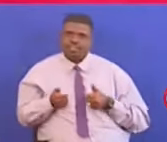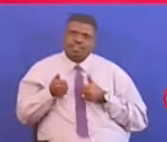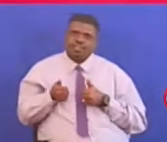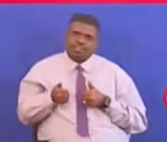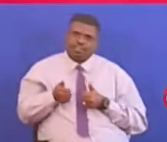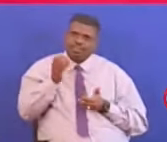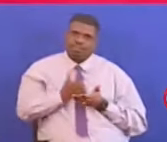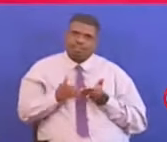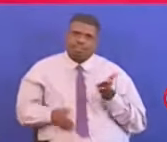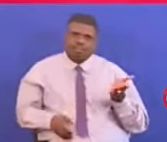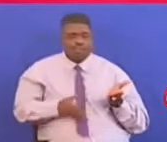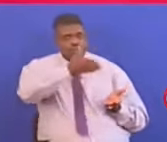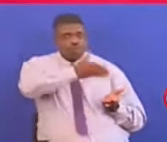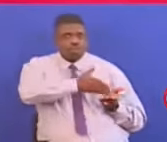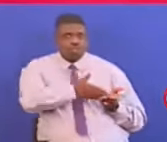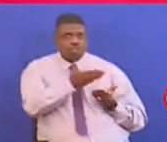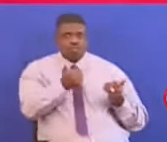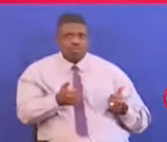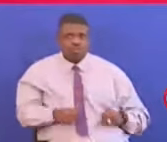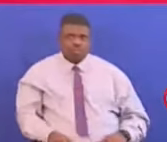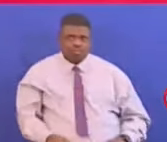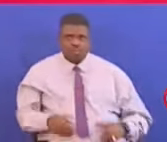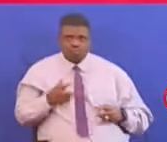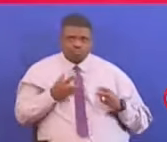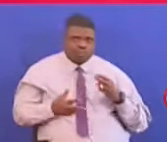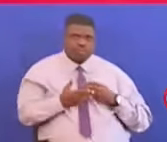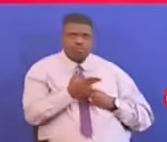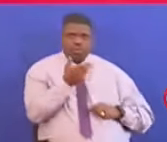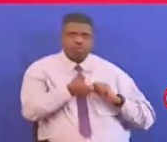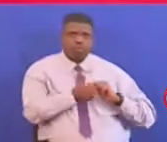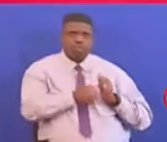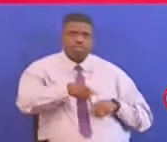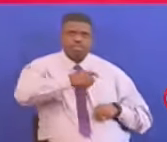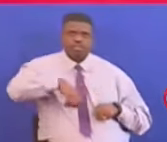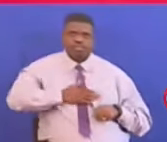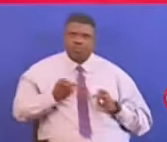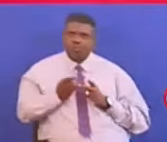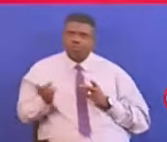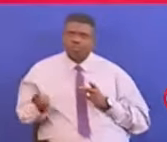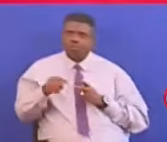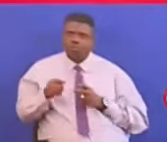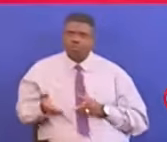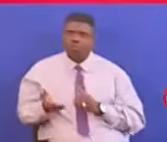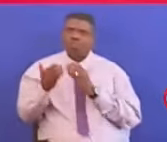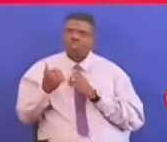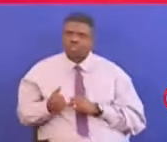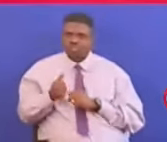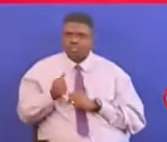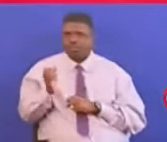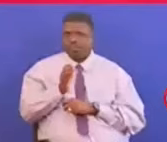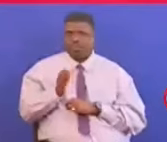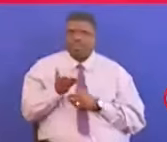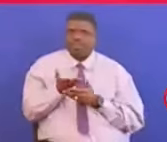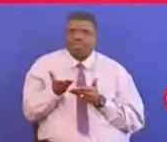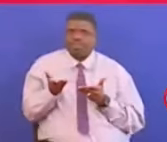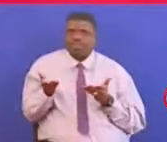that we make sure that we solve our problems, that I also become a facilitator or a mediator wherever